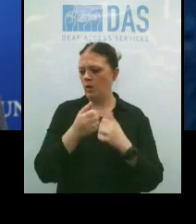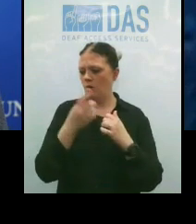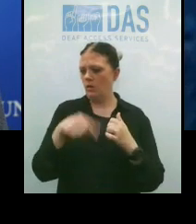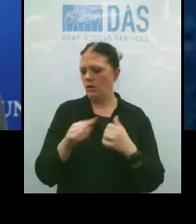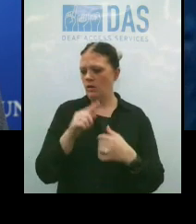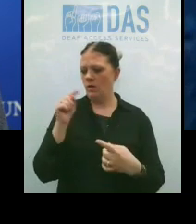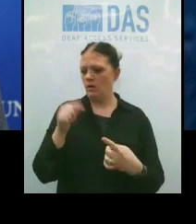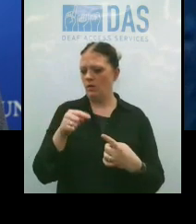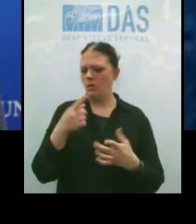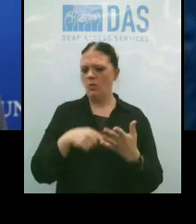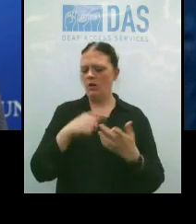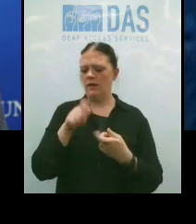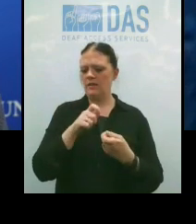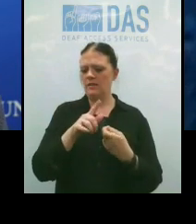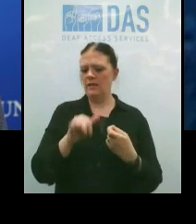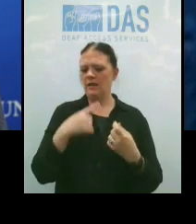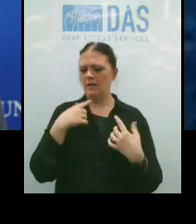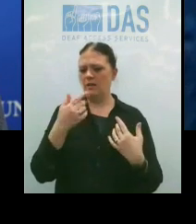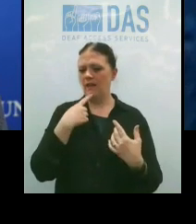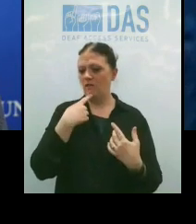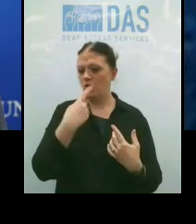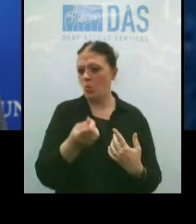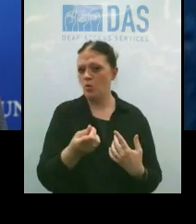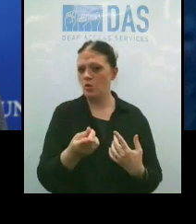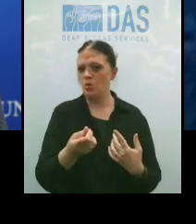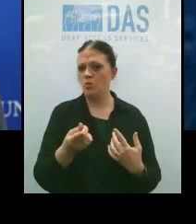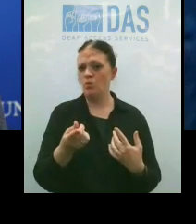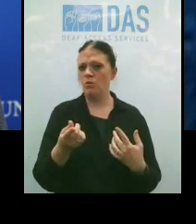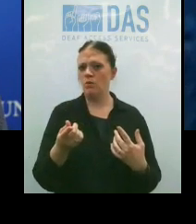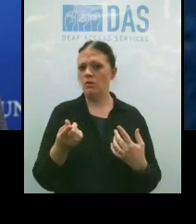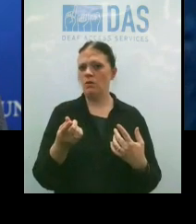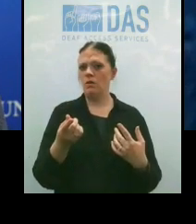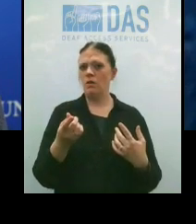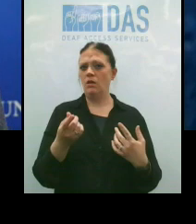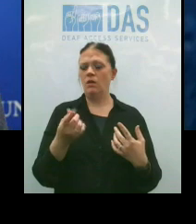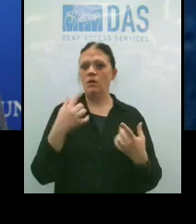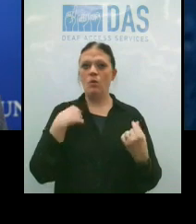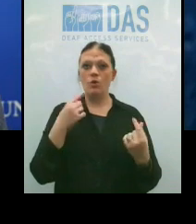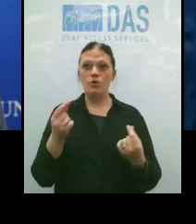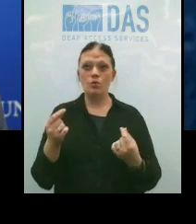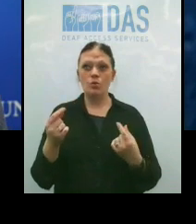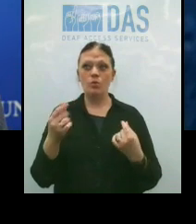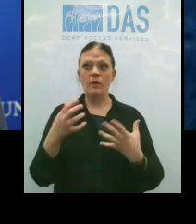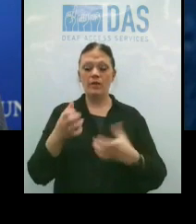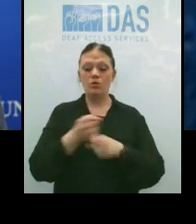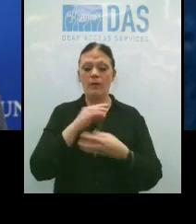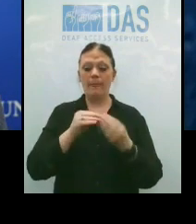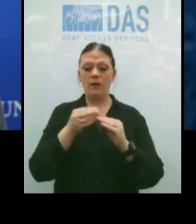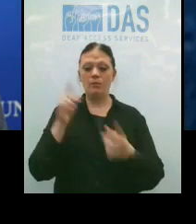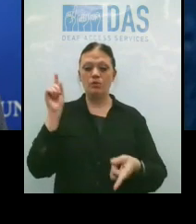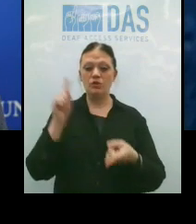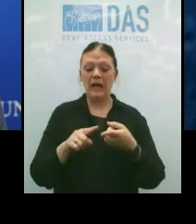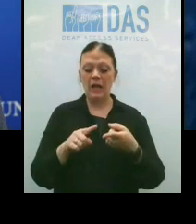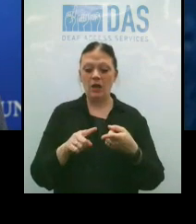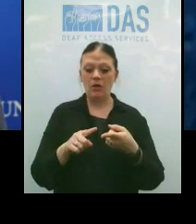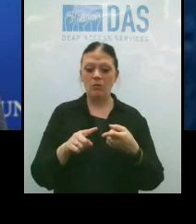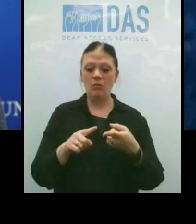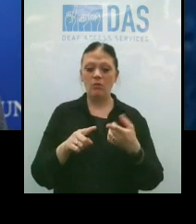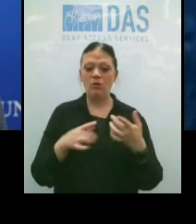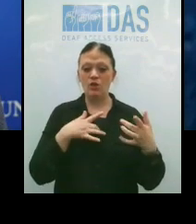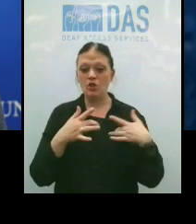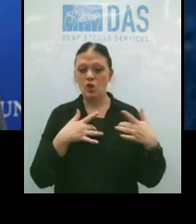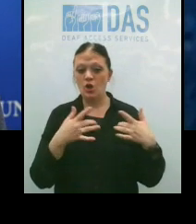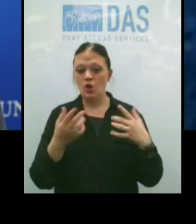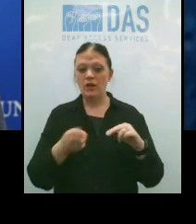I'm wondering what exactly they have told you at this point, what you guys are doing in order to get the numbers down, if you're concerned about